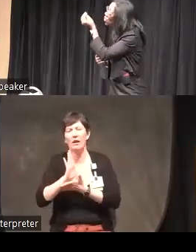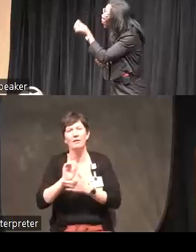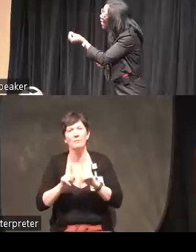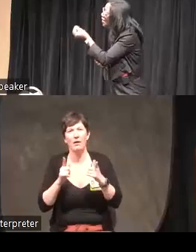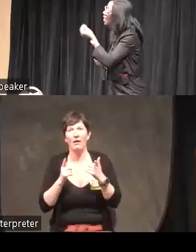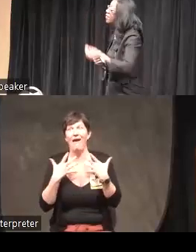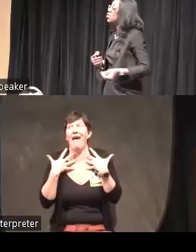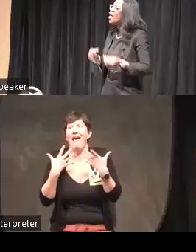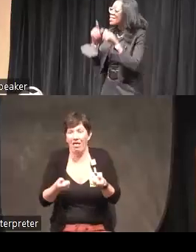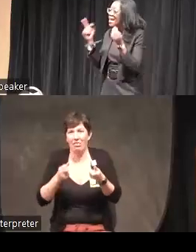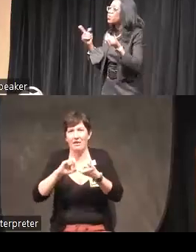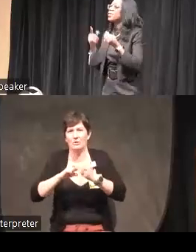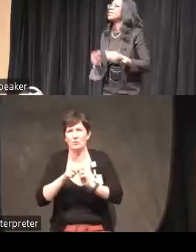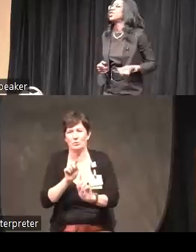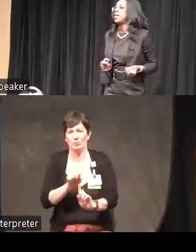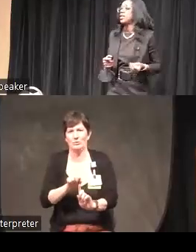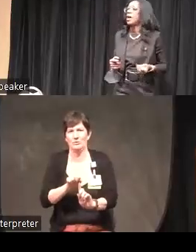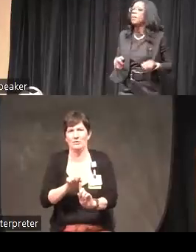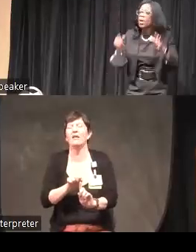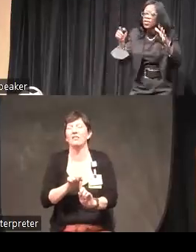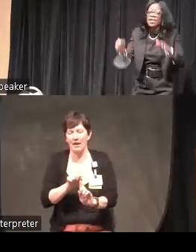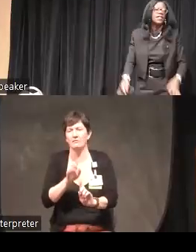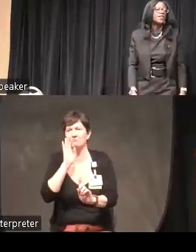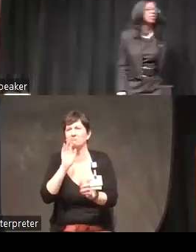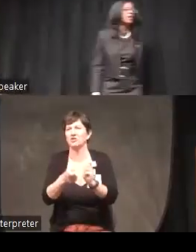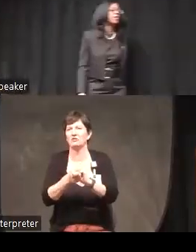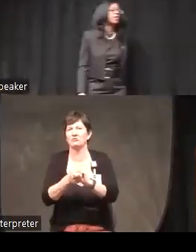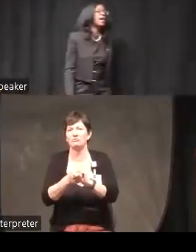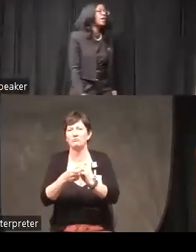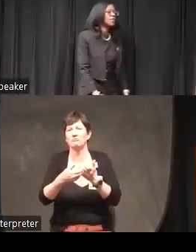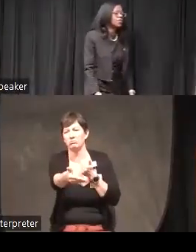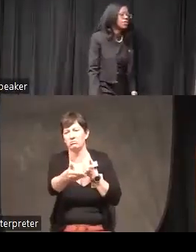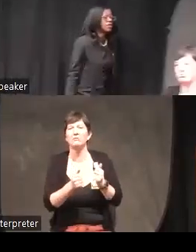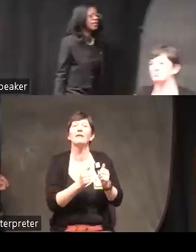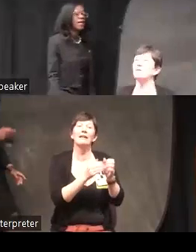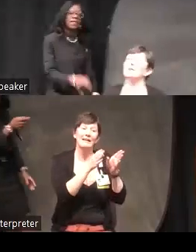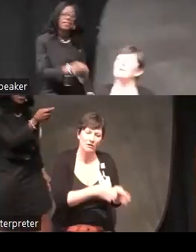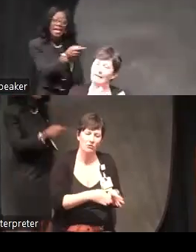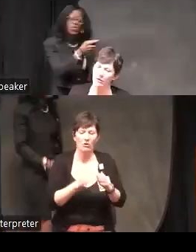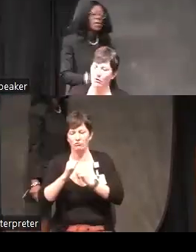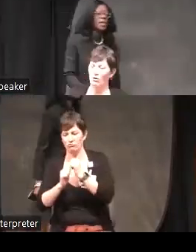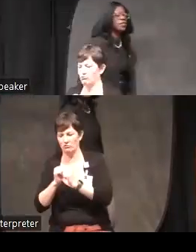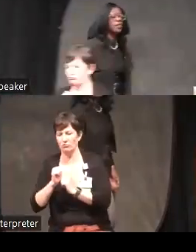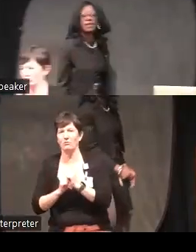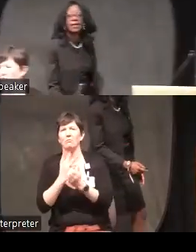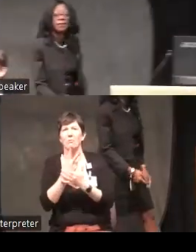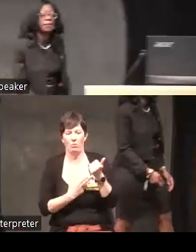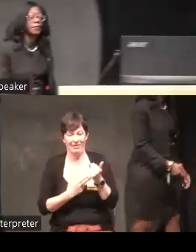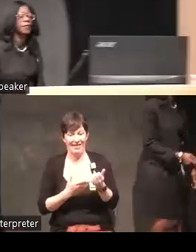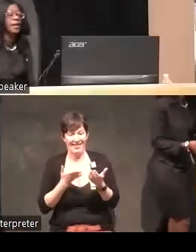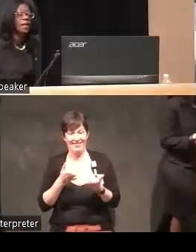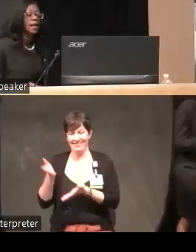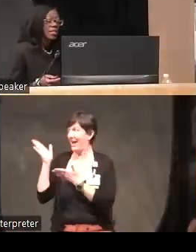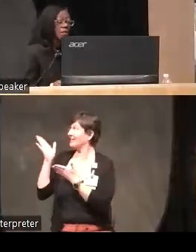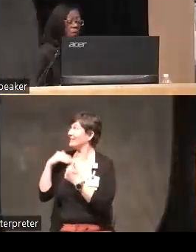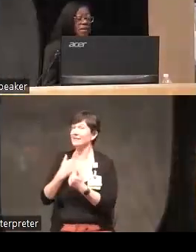rights issue as a health issue, that's when things change, both on the individual level and on the structural level. That's your patient right there,